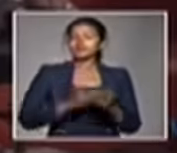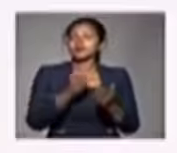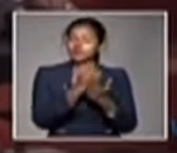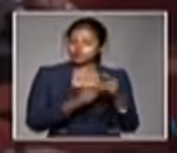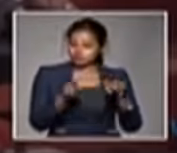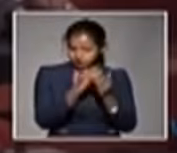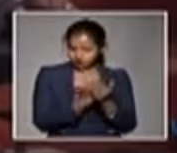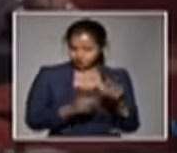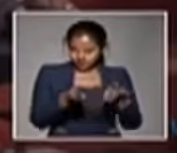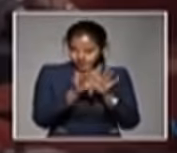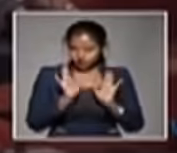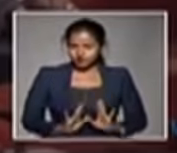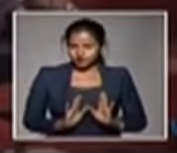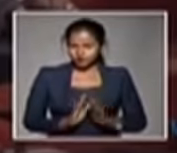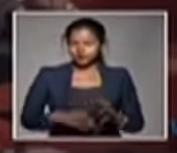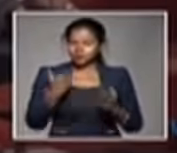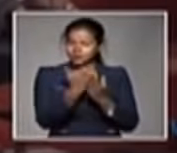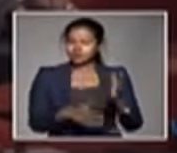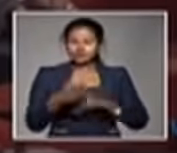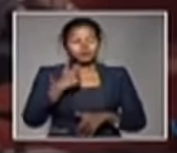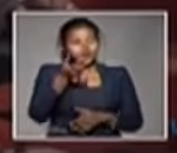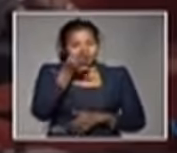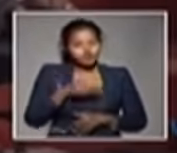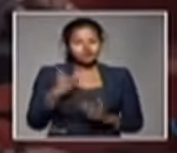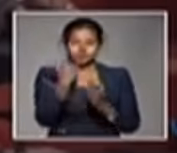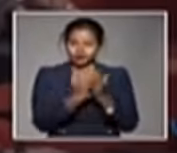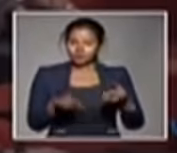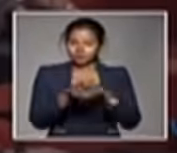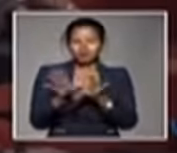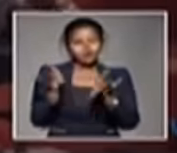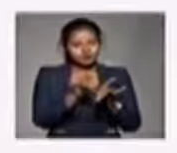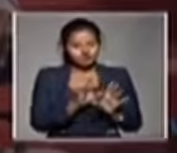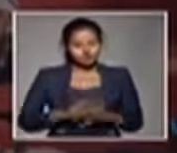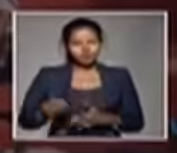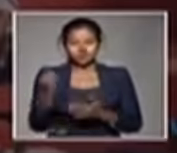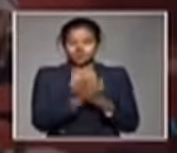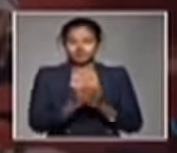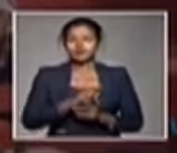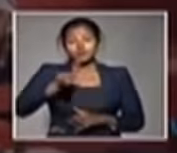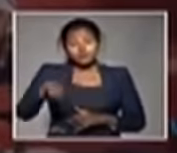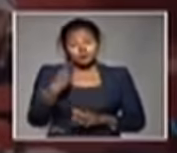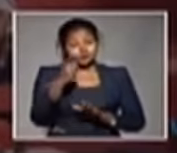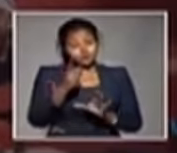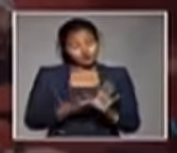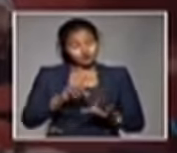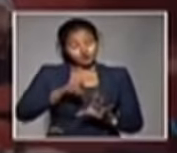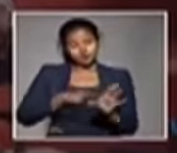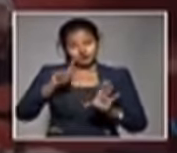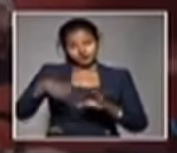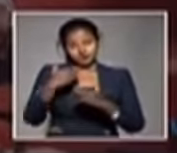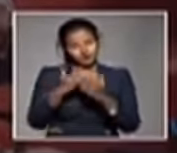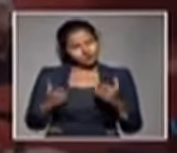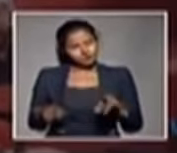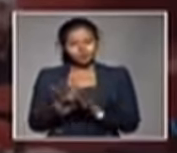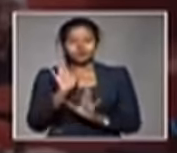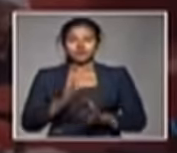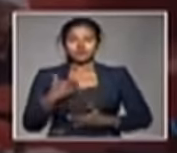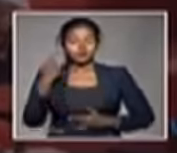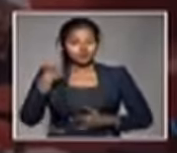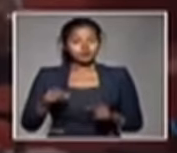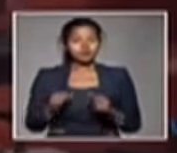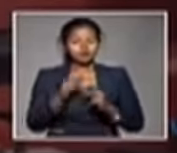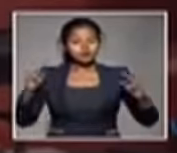the contagious diseases ordinance are both over 100 years old. We even asked that Parliament